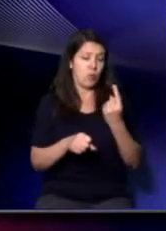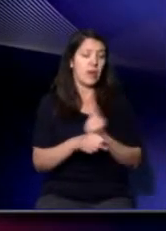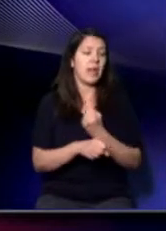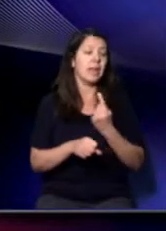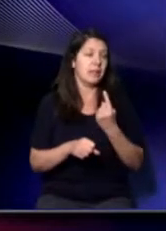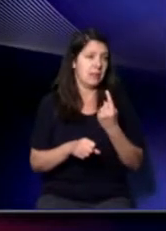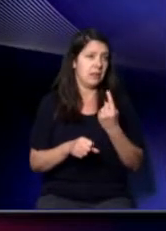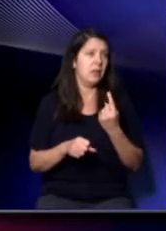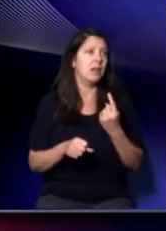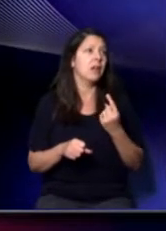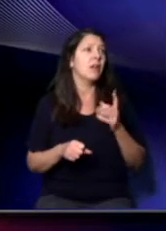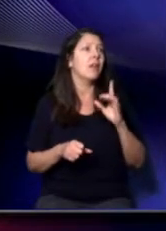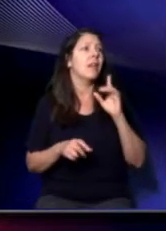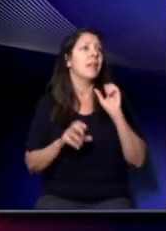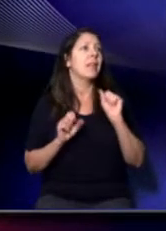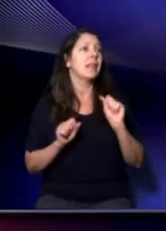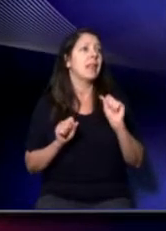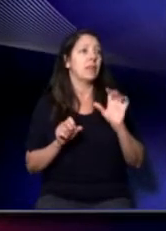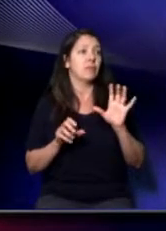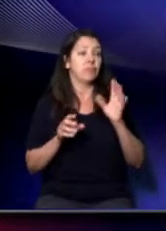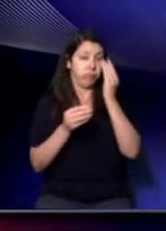a timely manner.